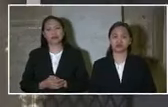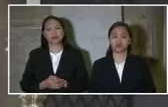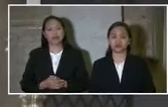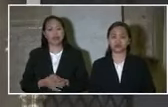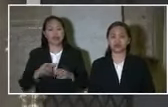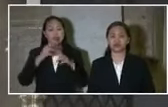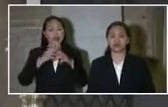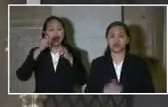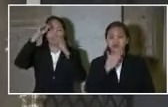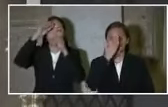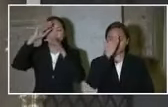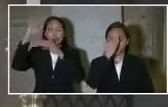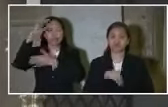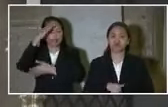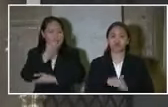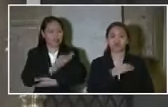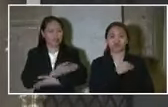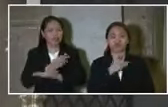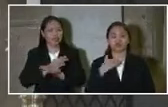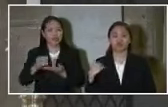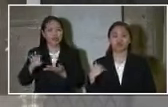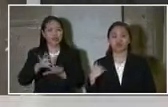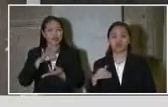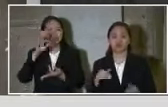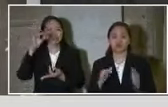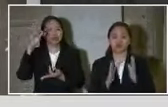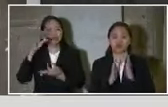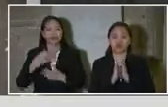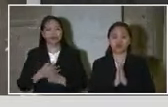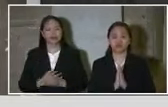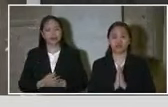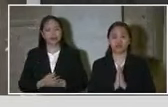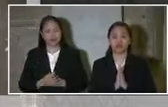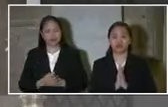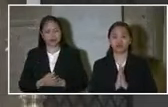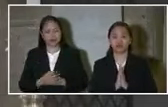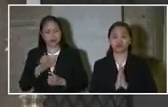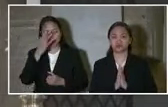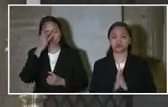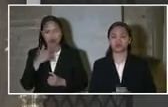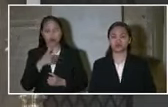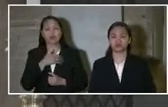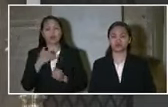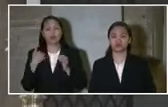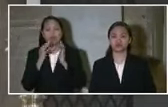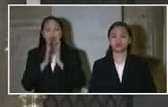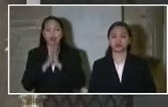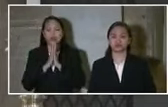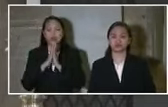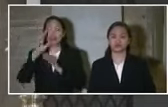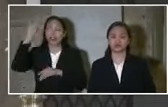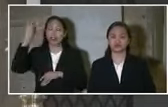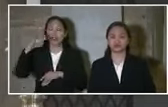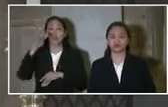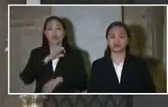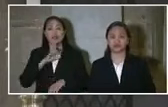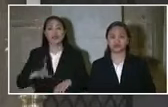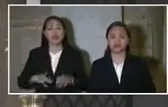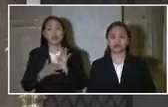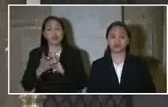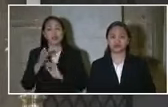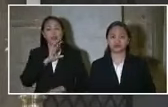In the name of the Father, and of the Son, and of the Holy Spirit. Amen. The grace of our Lord Jesus